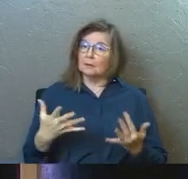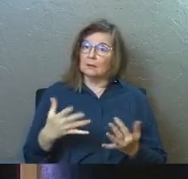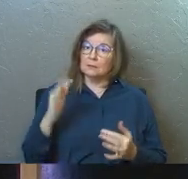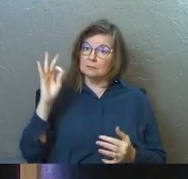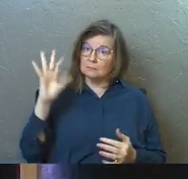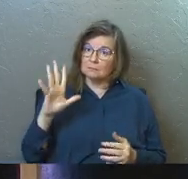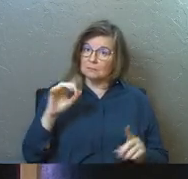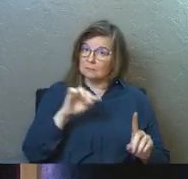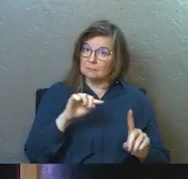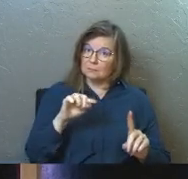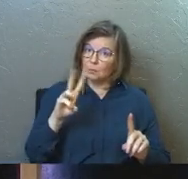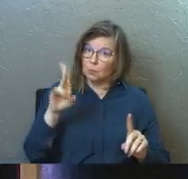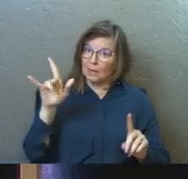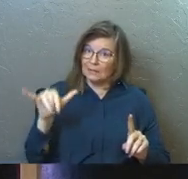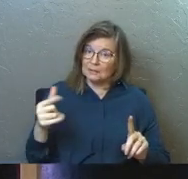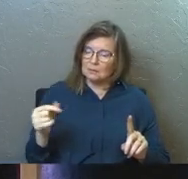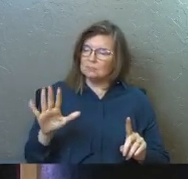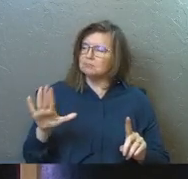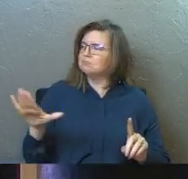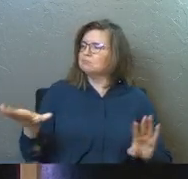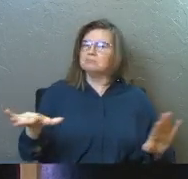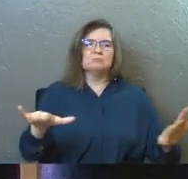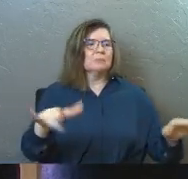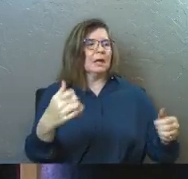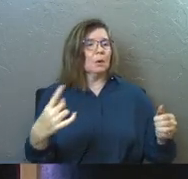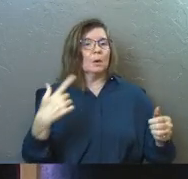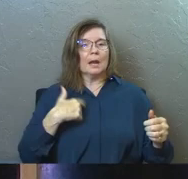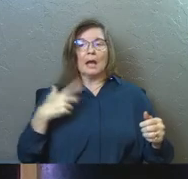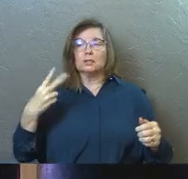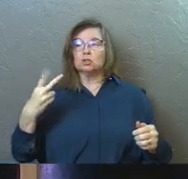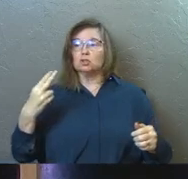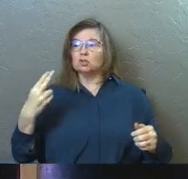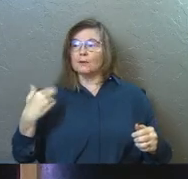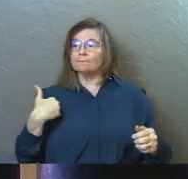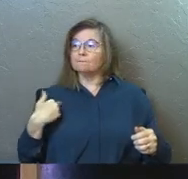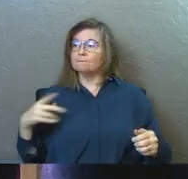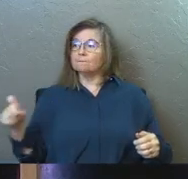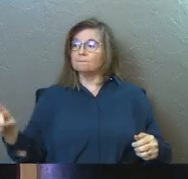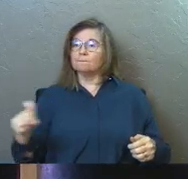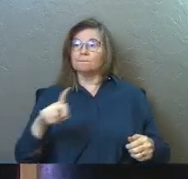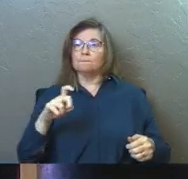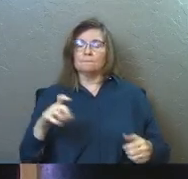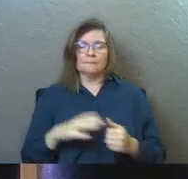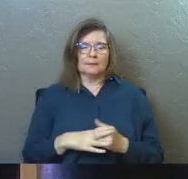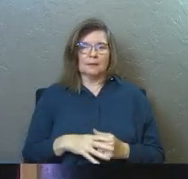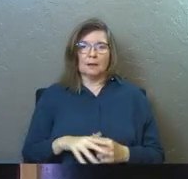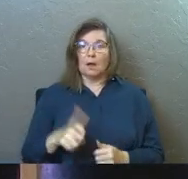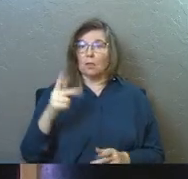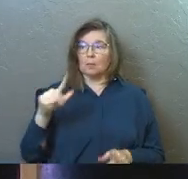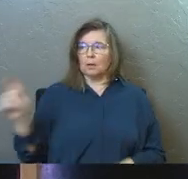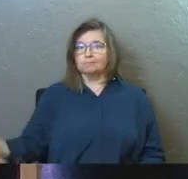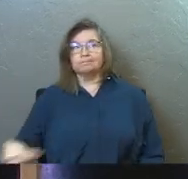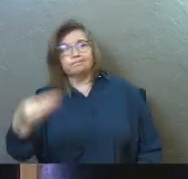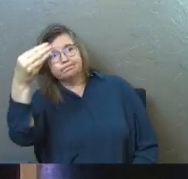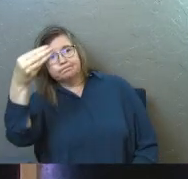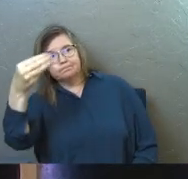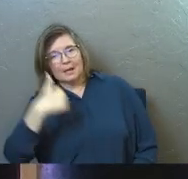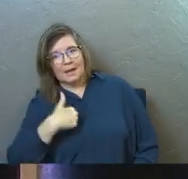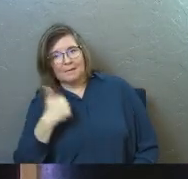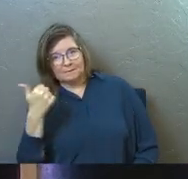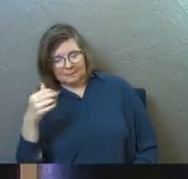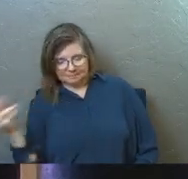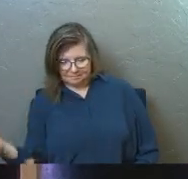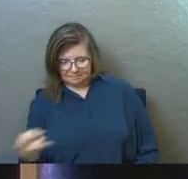So the pastor asked if anyone standing around this woman had a pair of scissors. And they did. This is somebody else. They